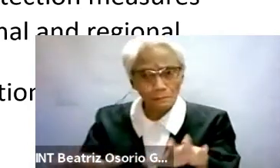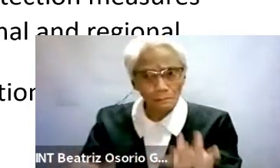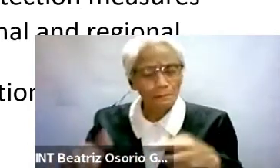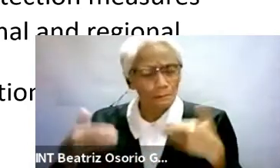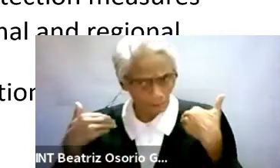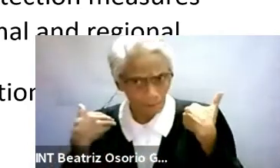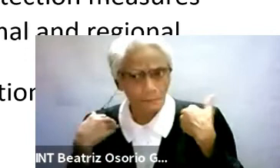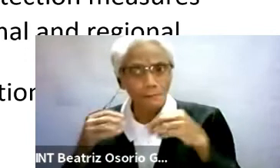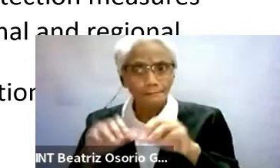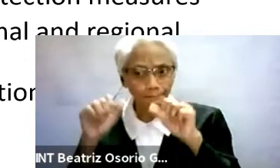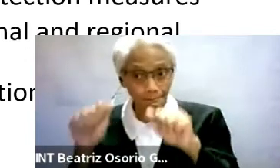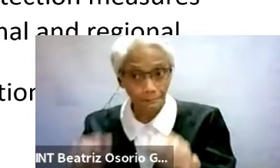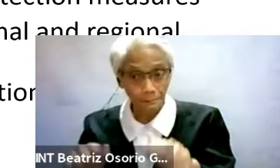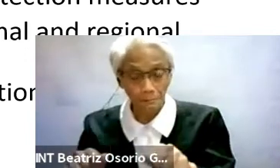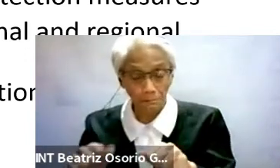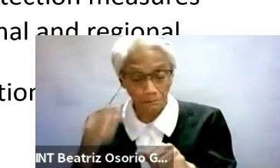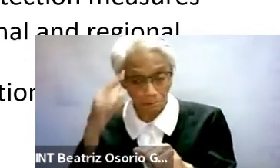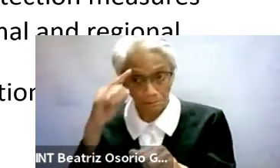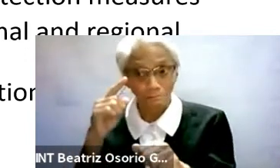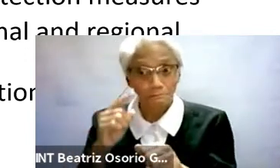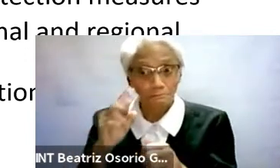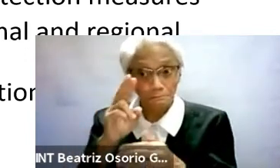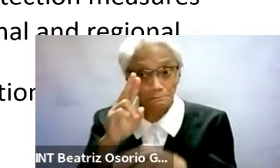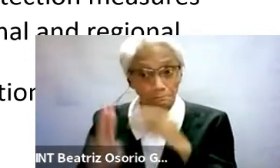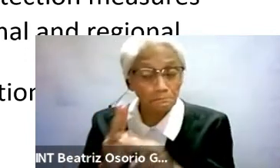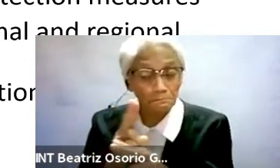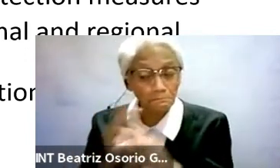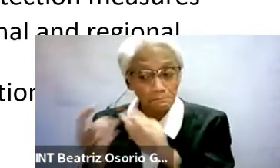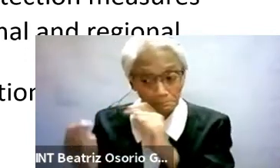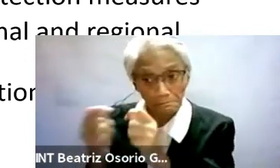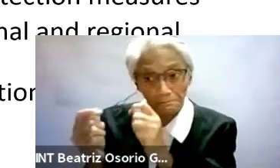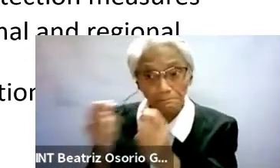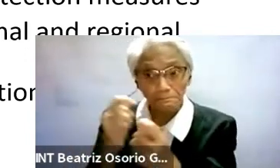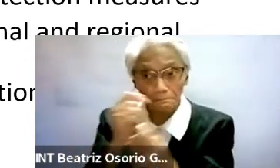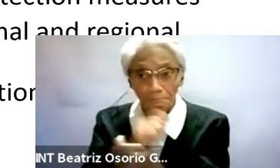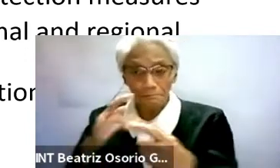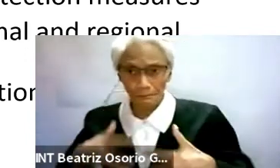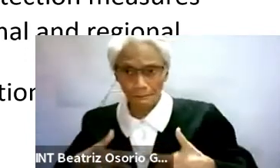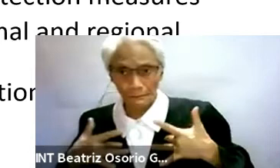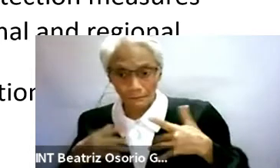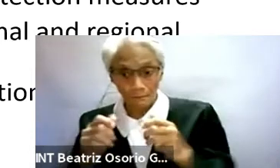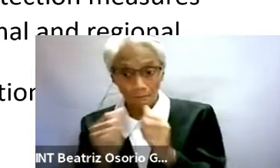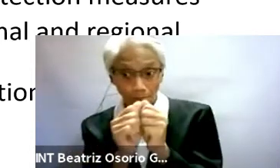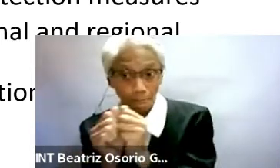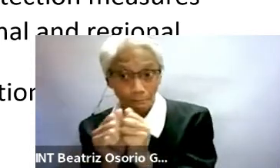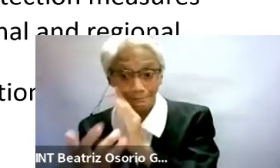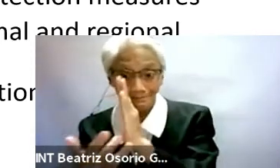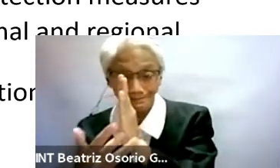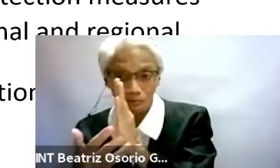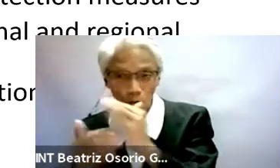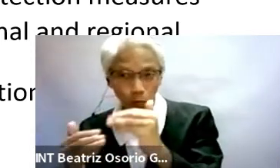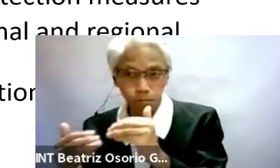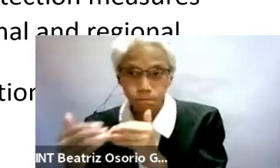capacities in a digital universe that is changing at lightning speed, along with technological